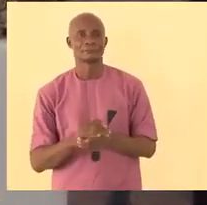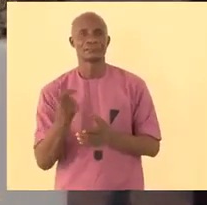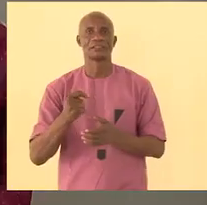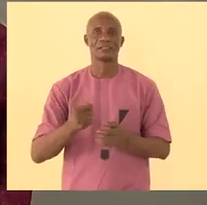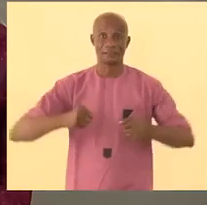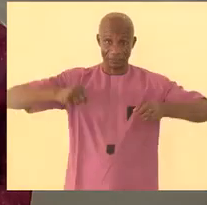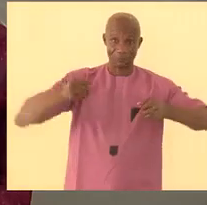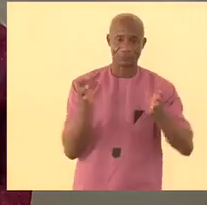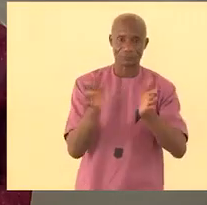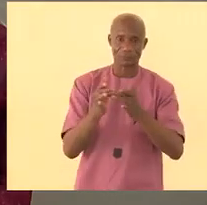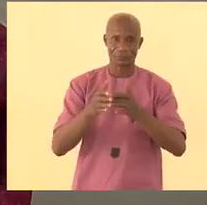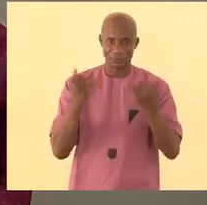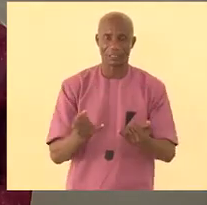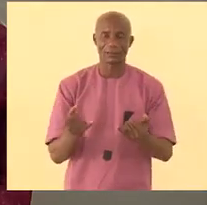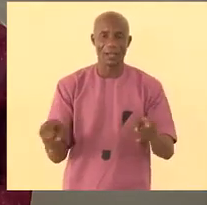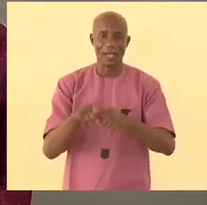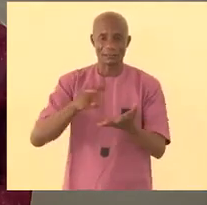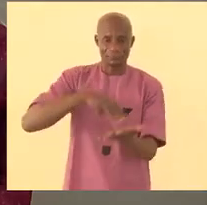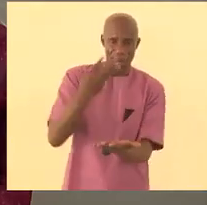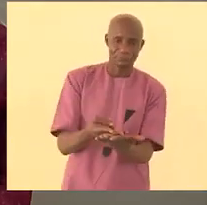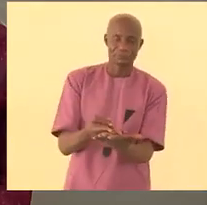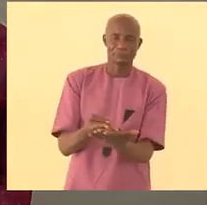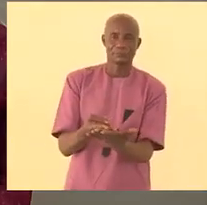The titles of Jesus now as witness.